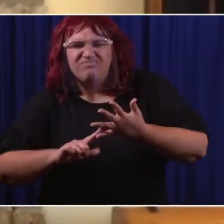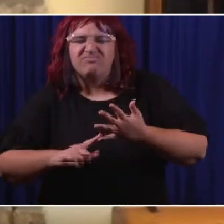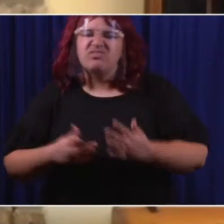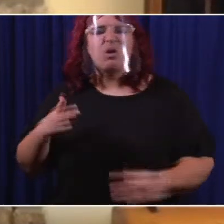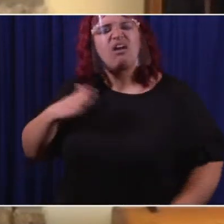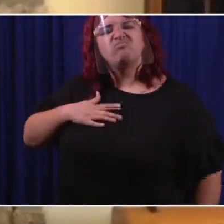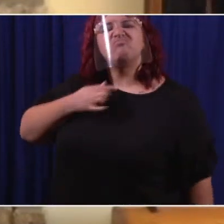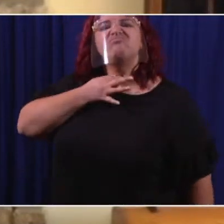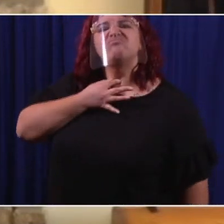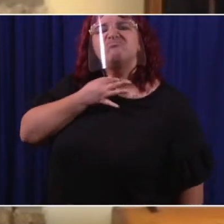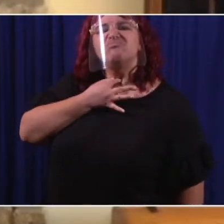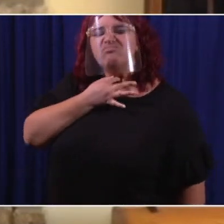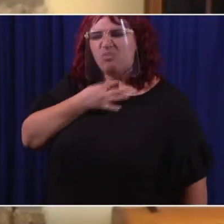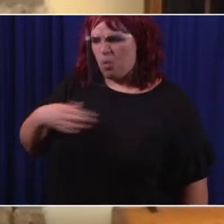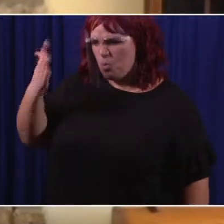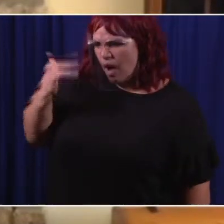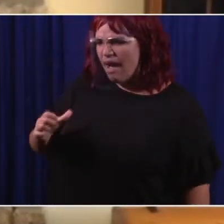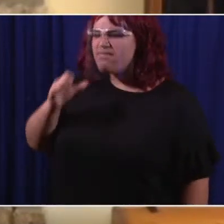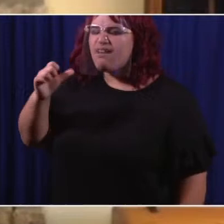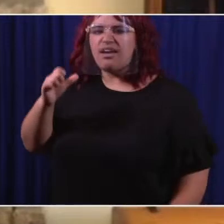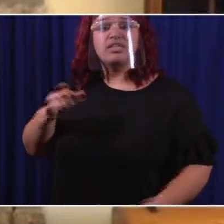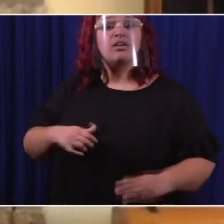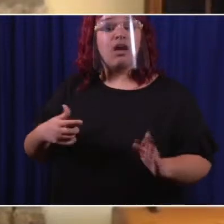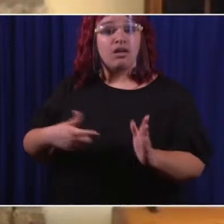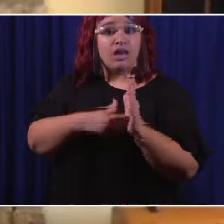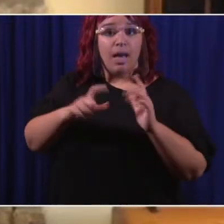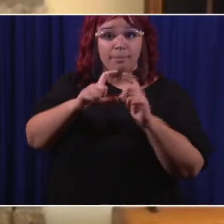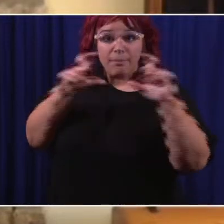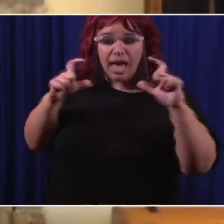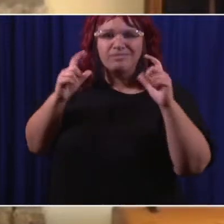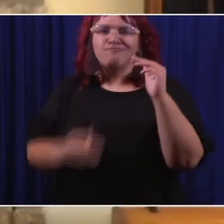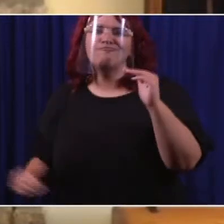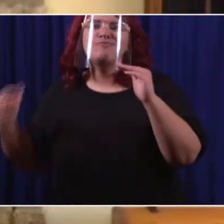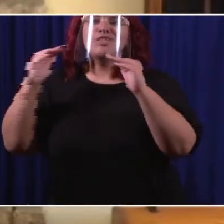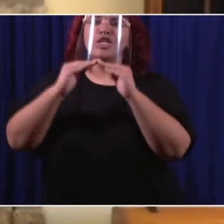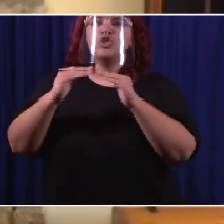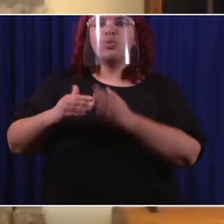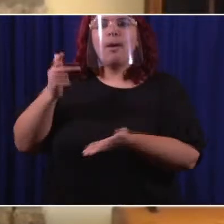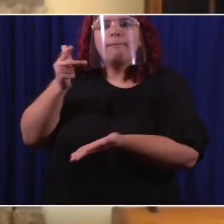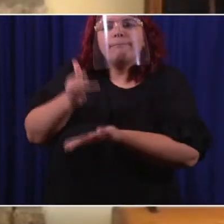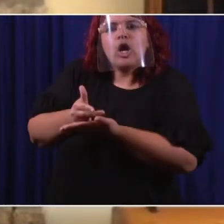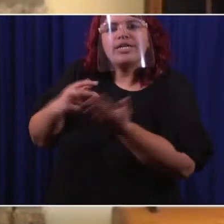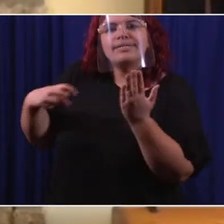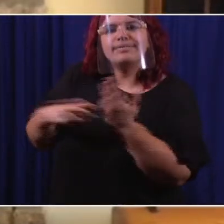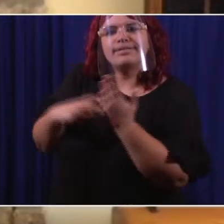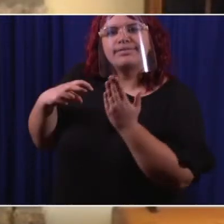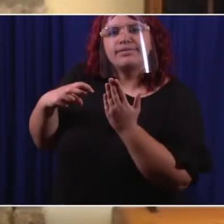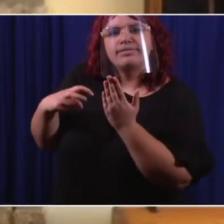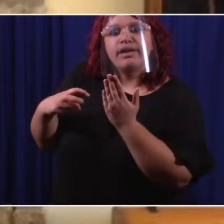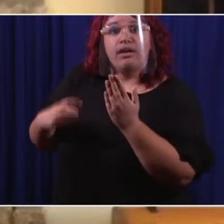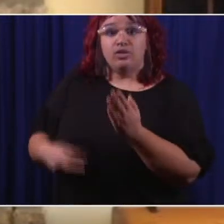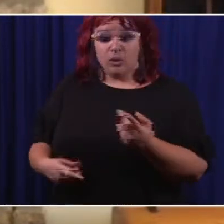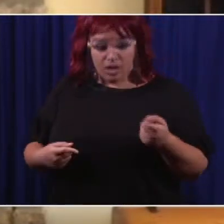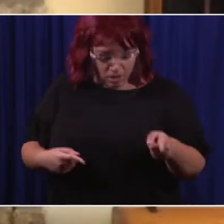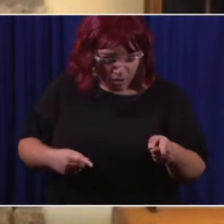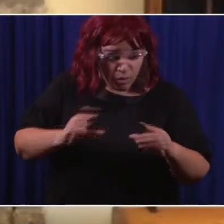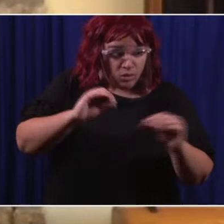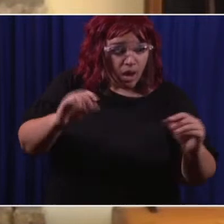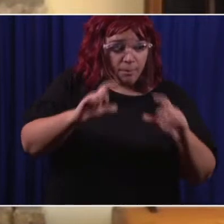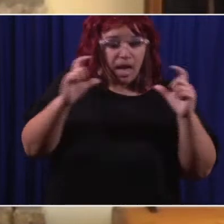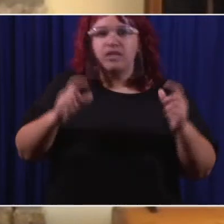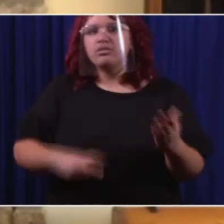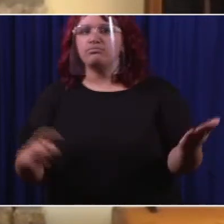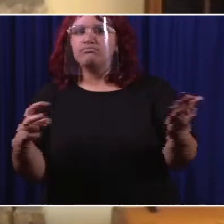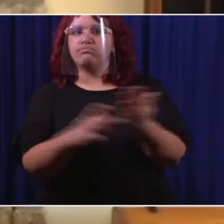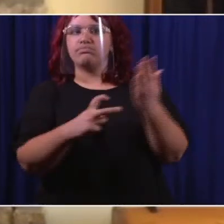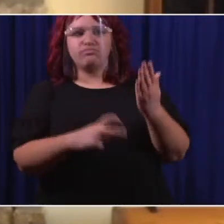use police or mask watchers or some force to flag individual people in public who do not wear masks? This